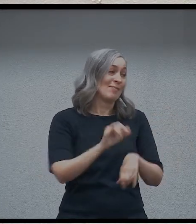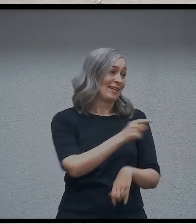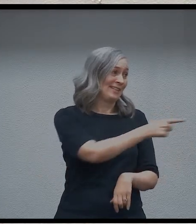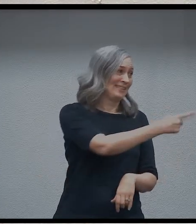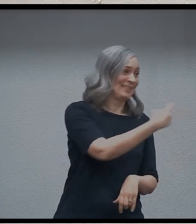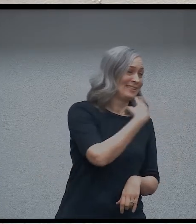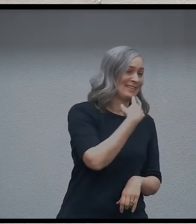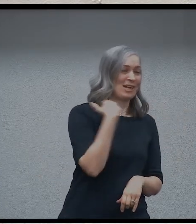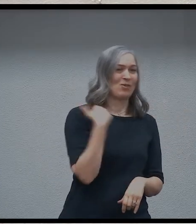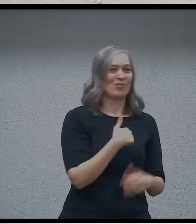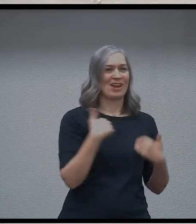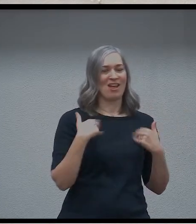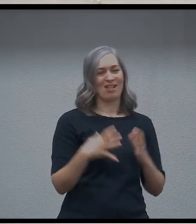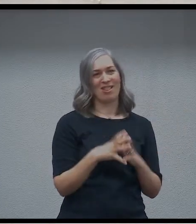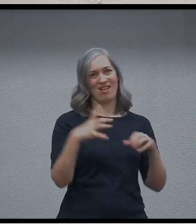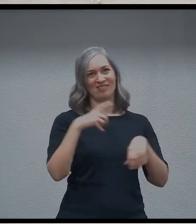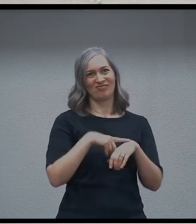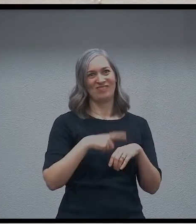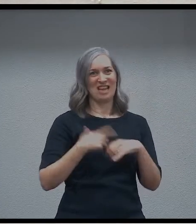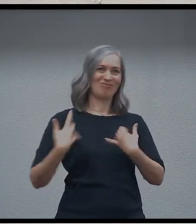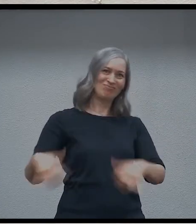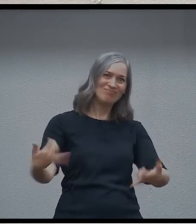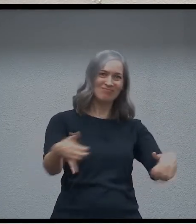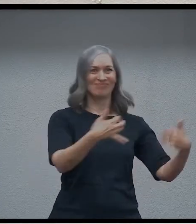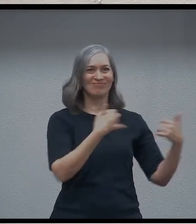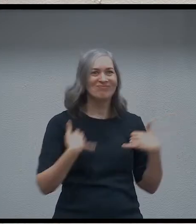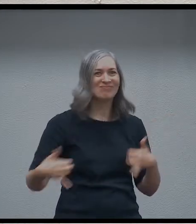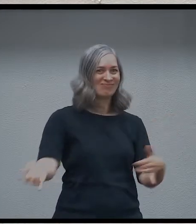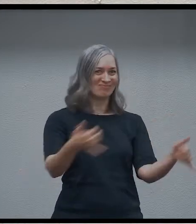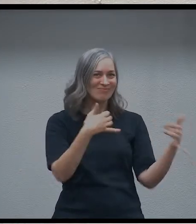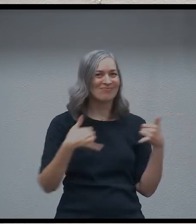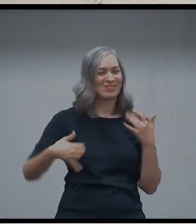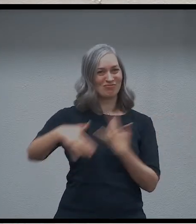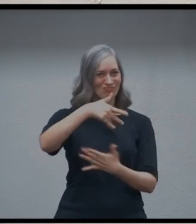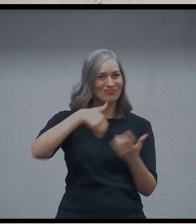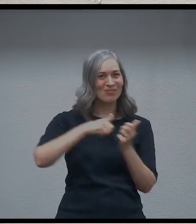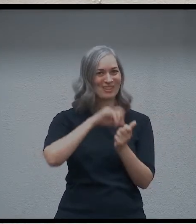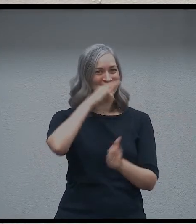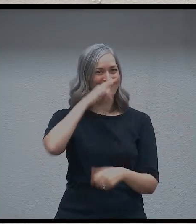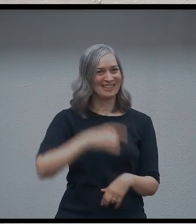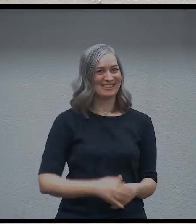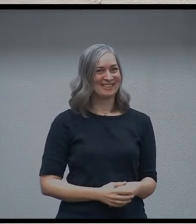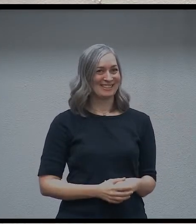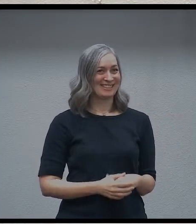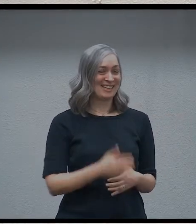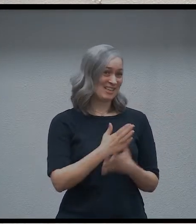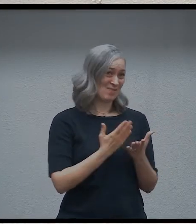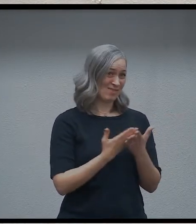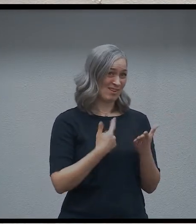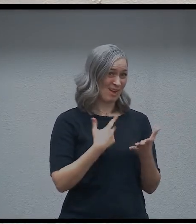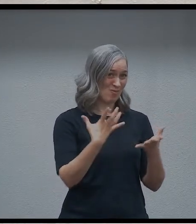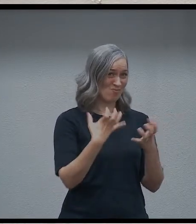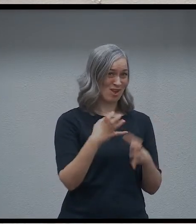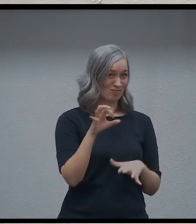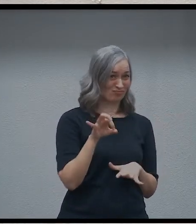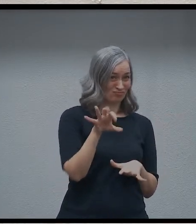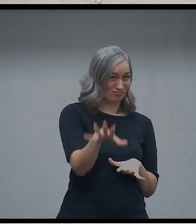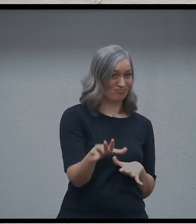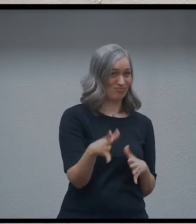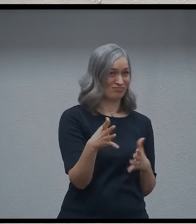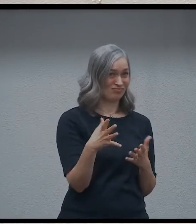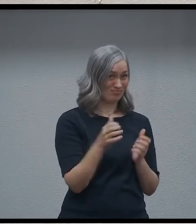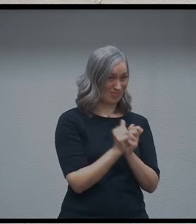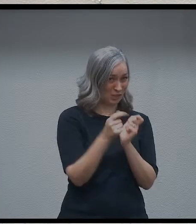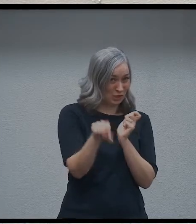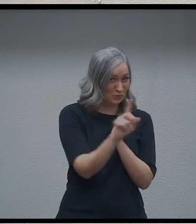was saying, that we got to spend a lot of time with those kids. And some of the things that I just want to share with you guys. Number one, if you